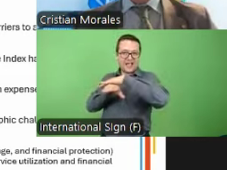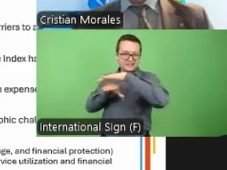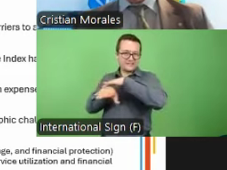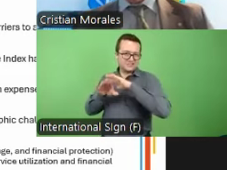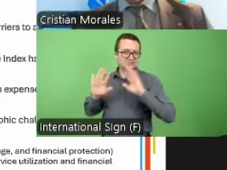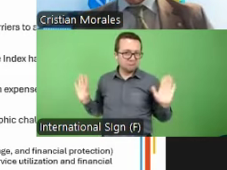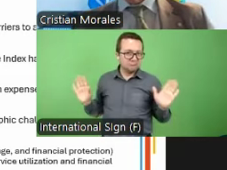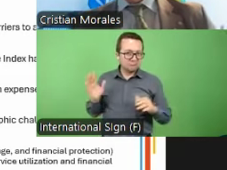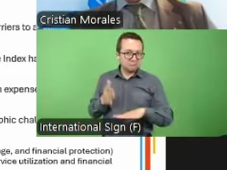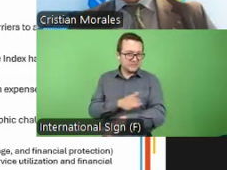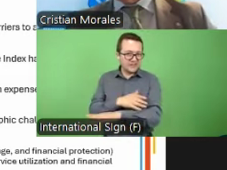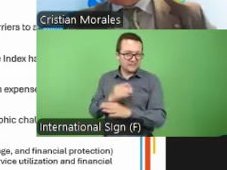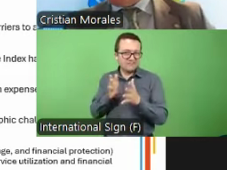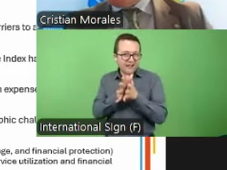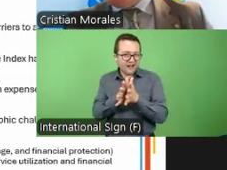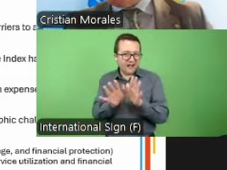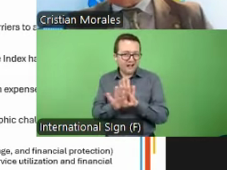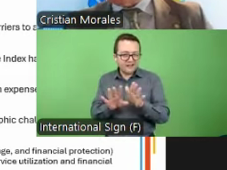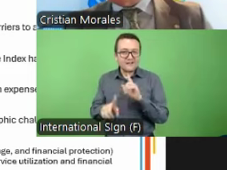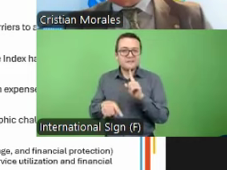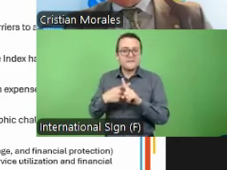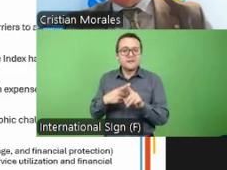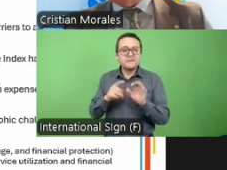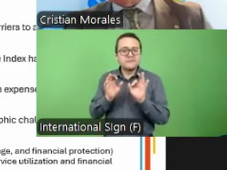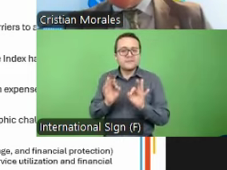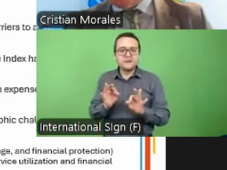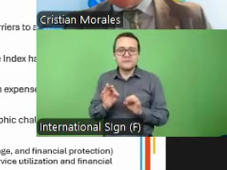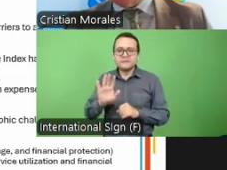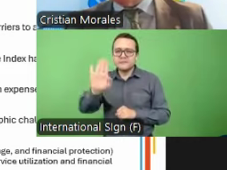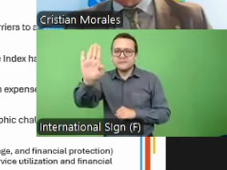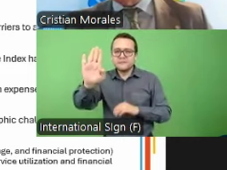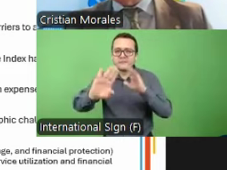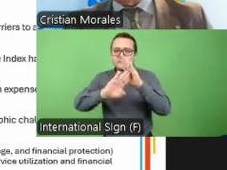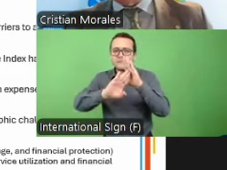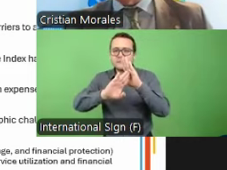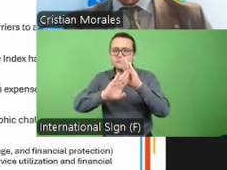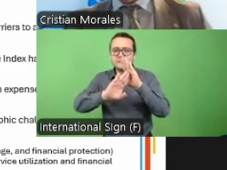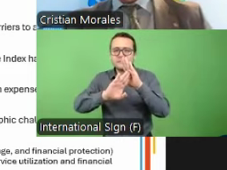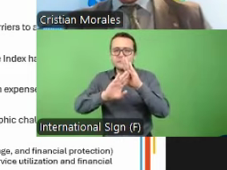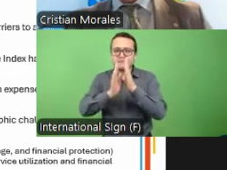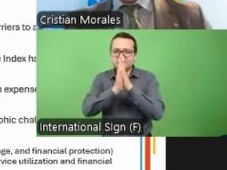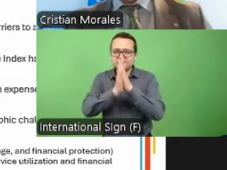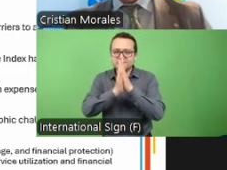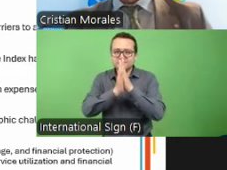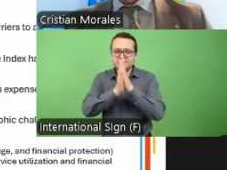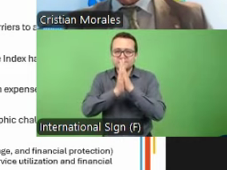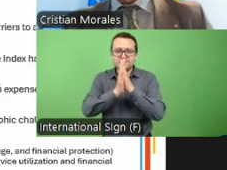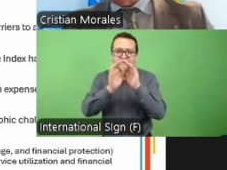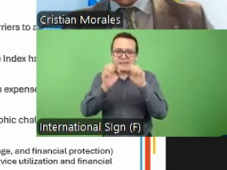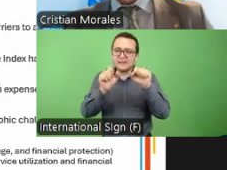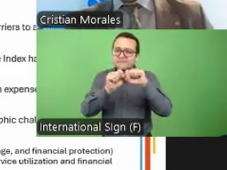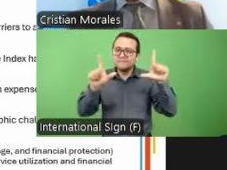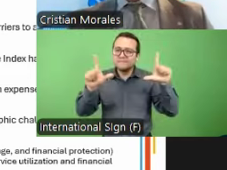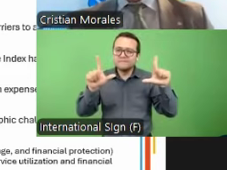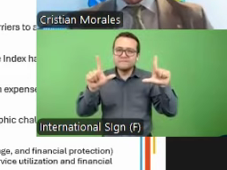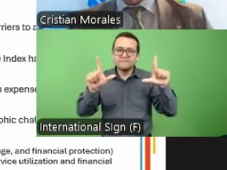previamente, as we previously sino said, dando but it's detalle. also about Perdón que te interrumpa. Ernesto. I ¿Puedes truly poner la apologize. presentación en Could you modo please